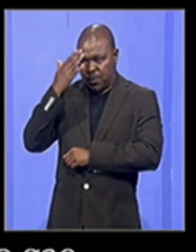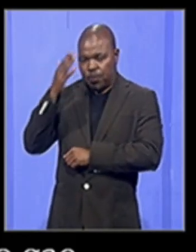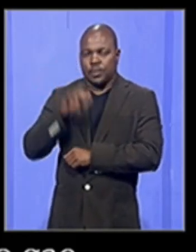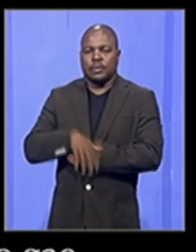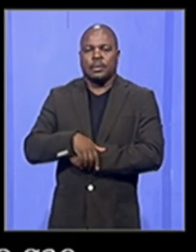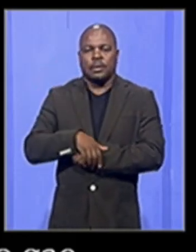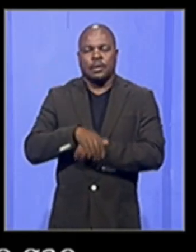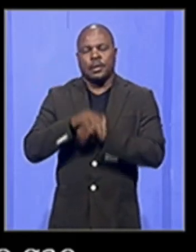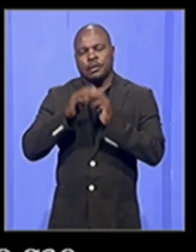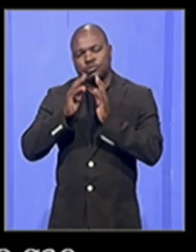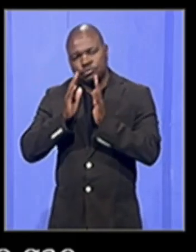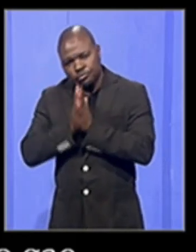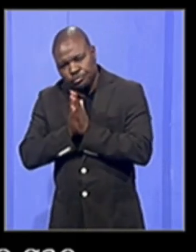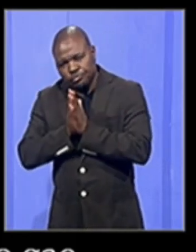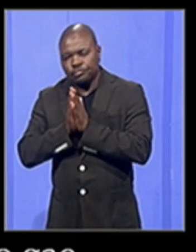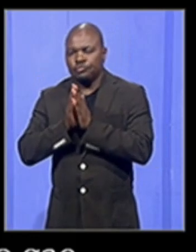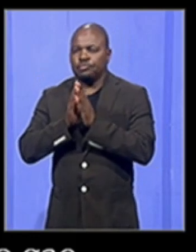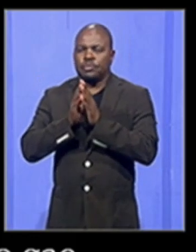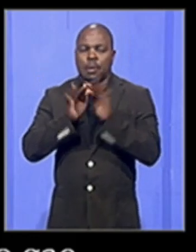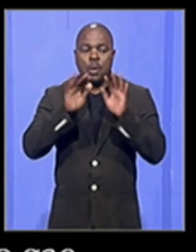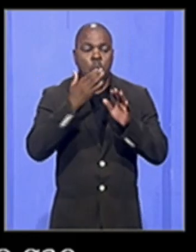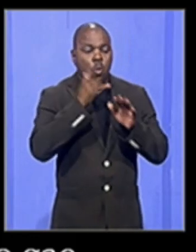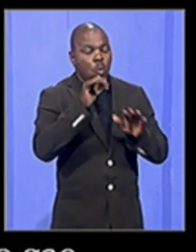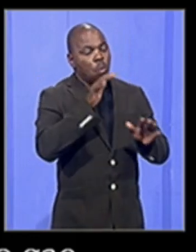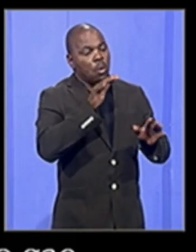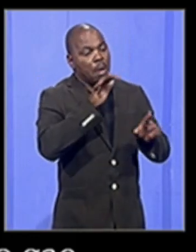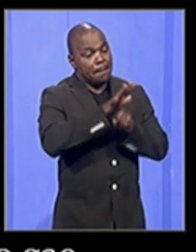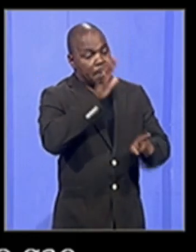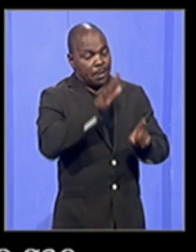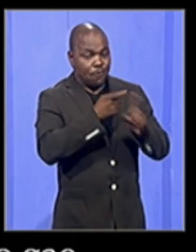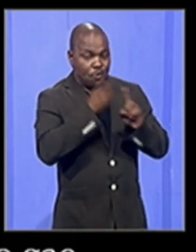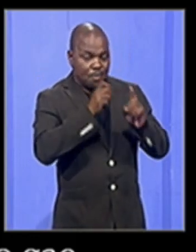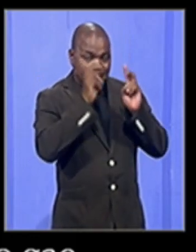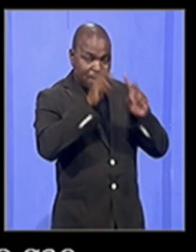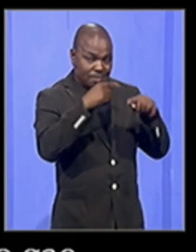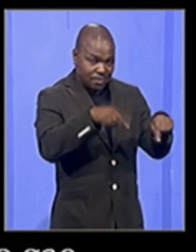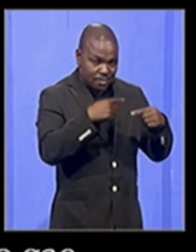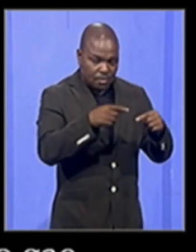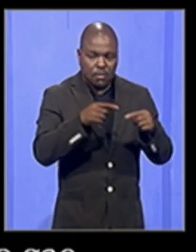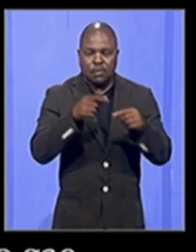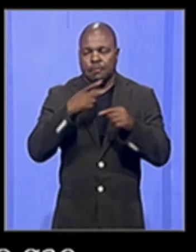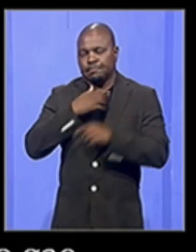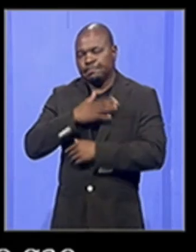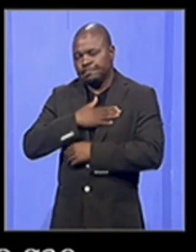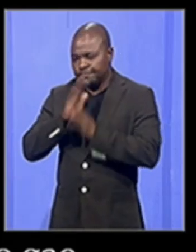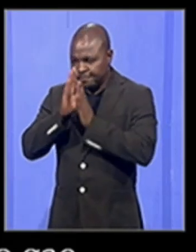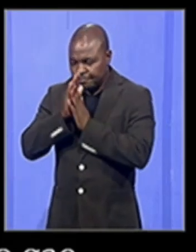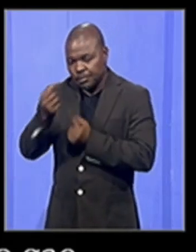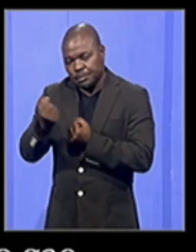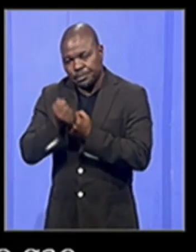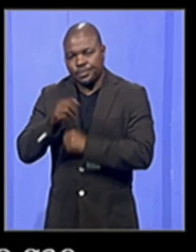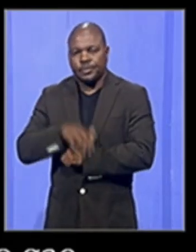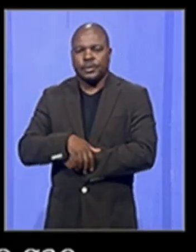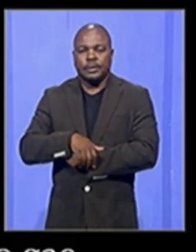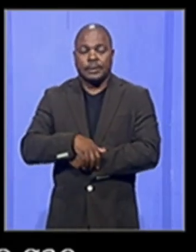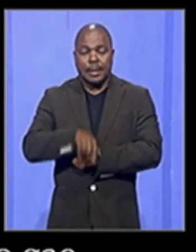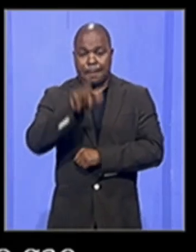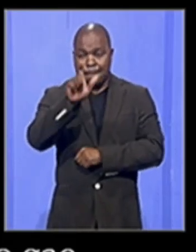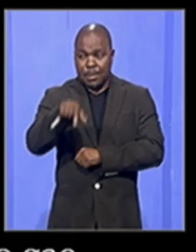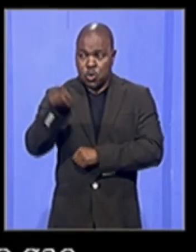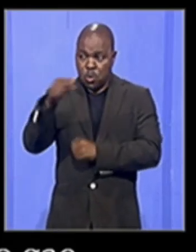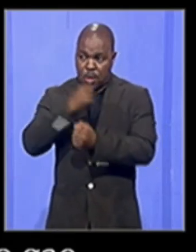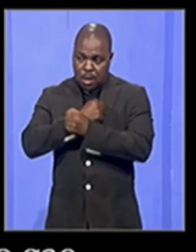and prayers are with all those affected by this devastating incident. Losing loved